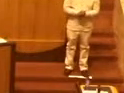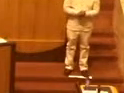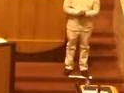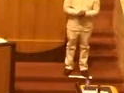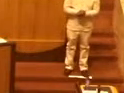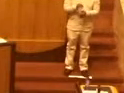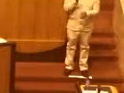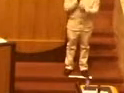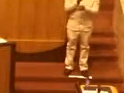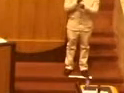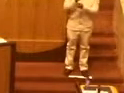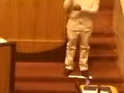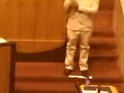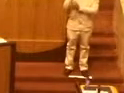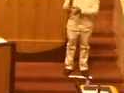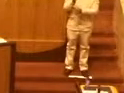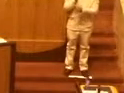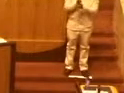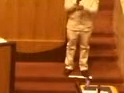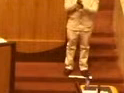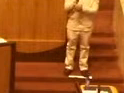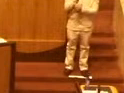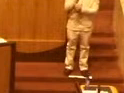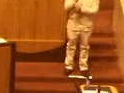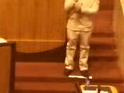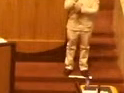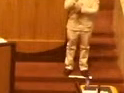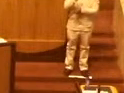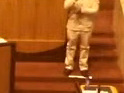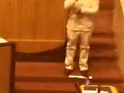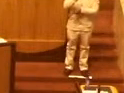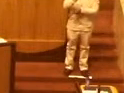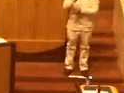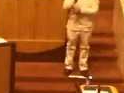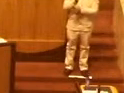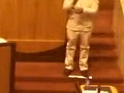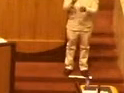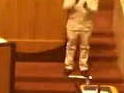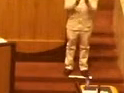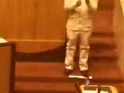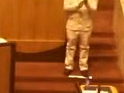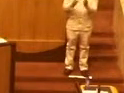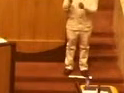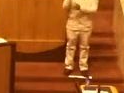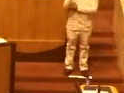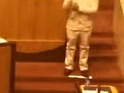Madam Speaker, Medanchi, Madam Deputy Speaker, Melena Miha,